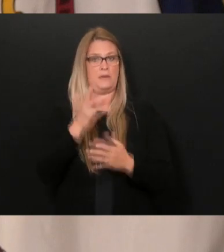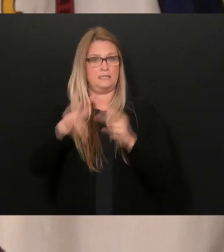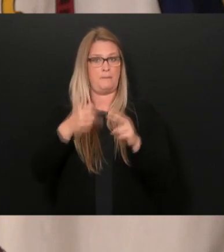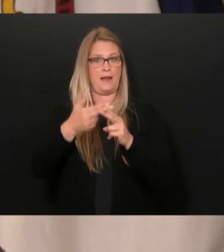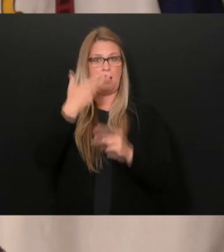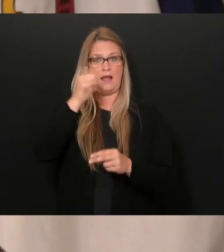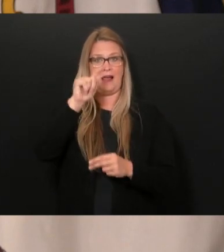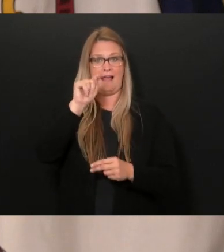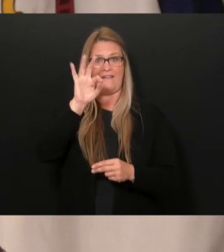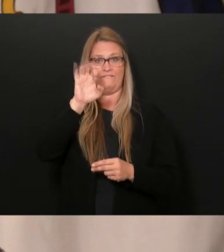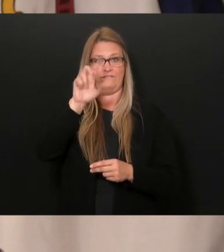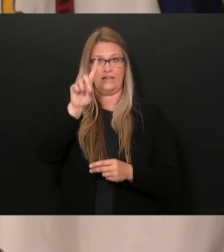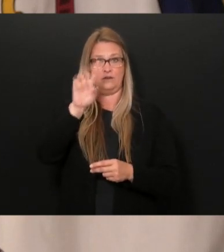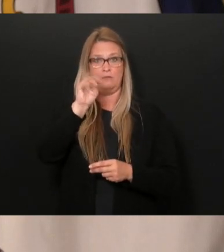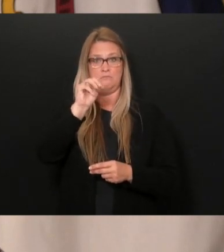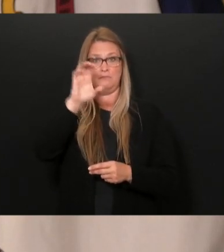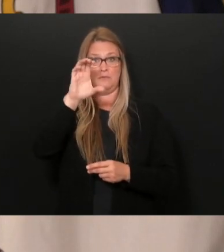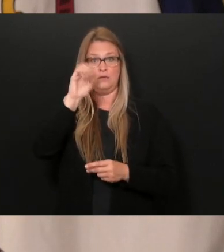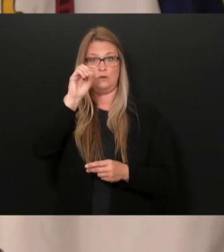Trail.